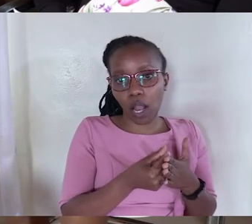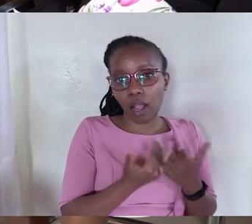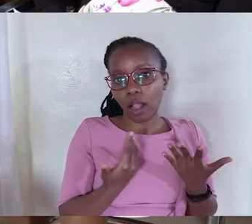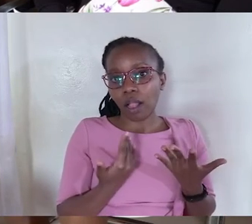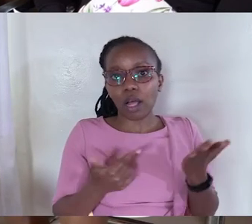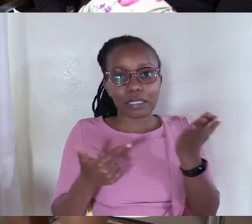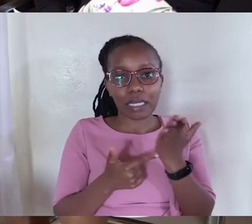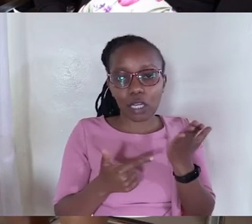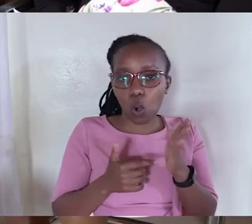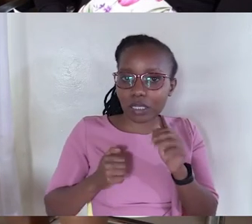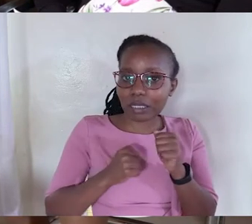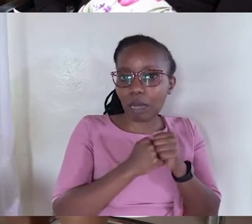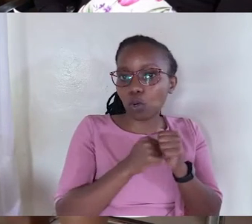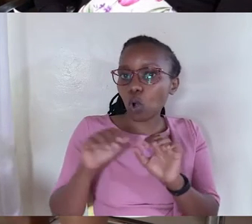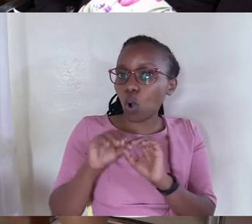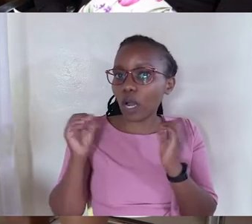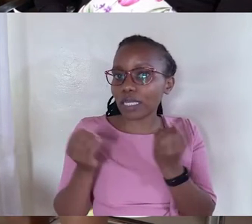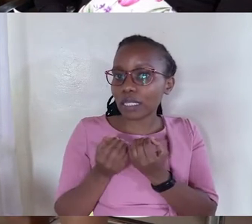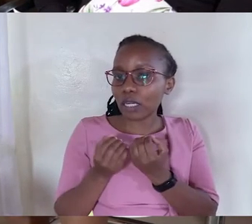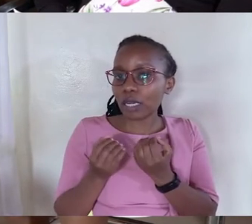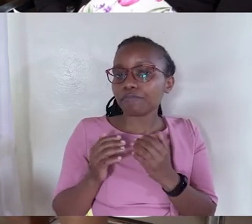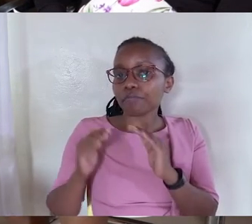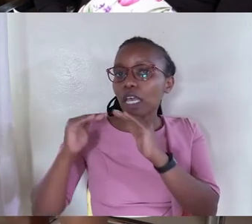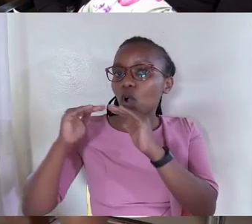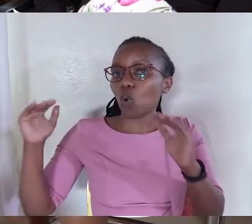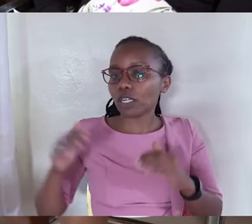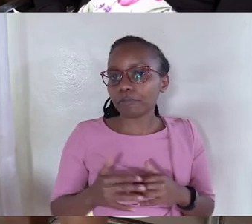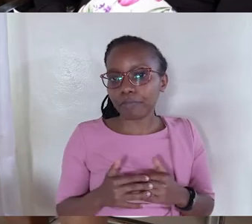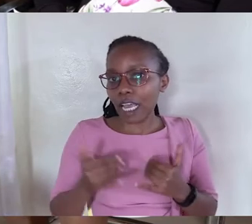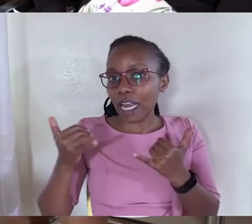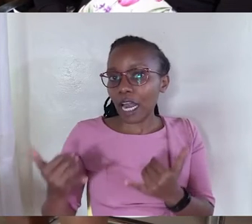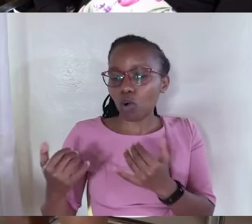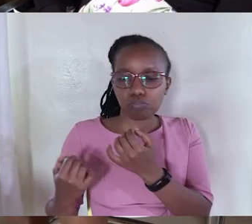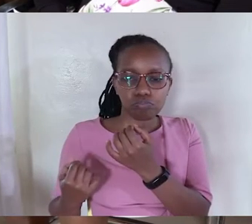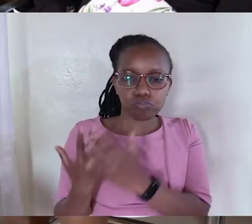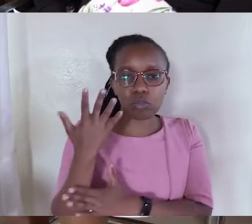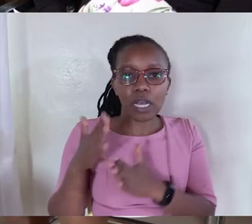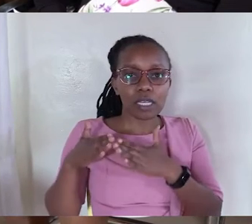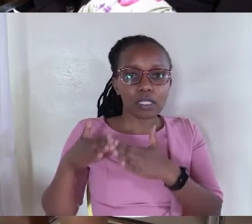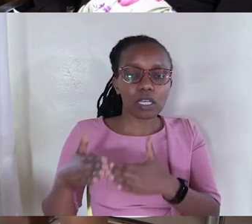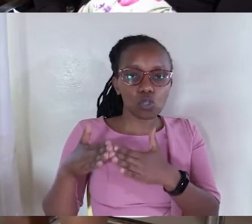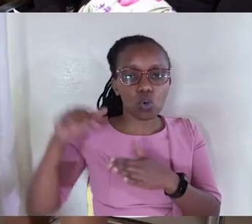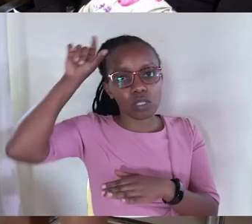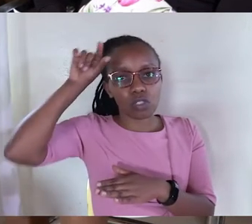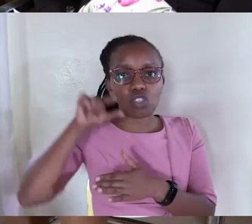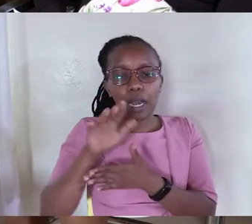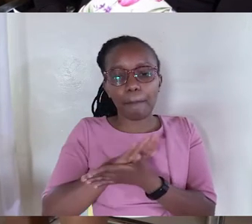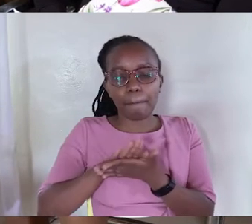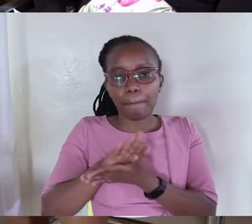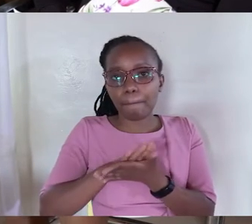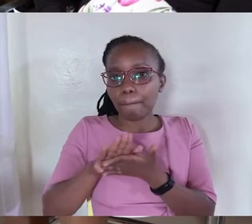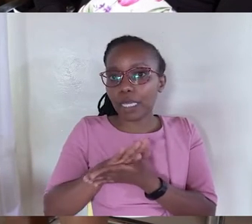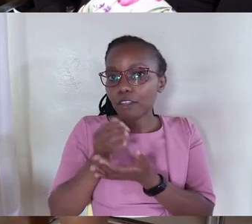technical support from an organization, Equality Now, is revamping the sexual gender-based information